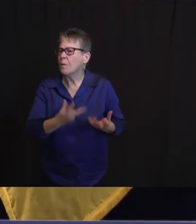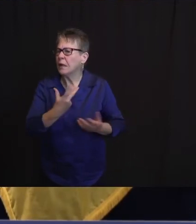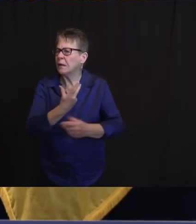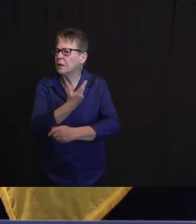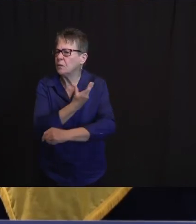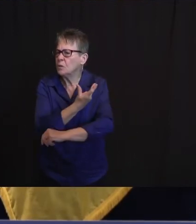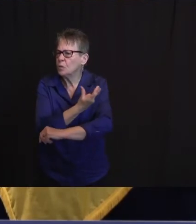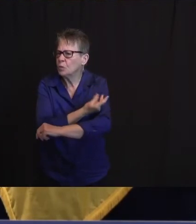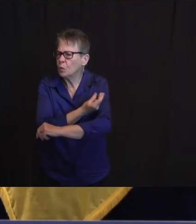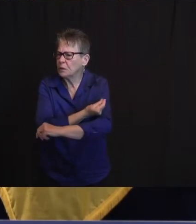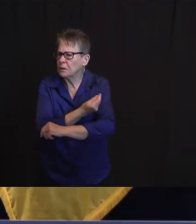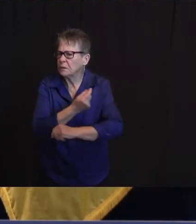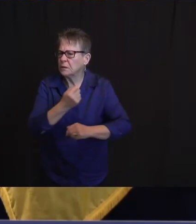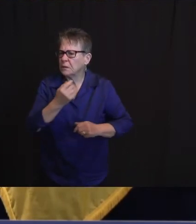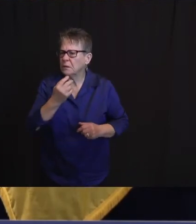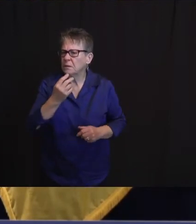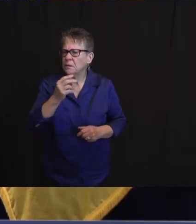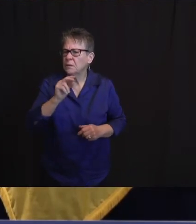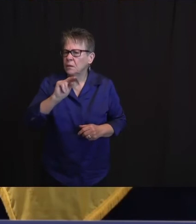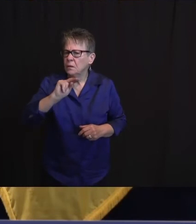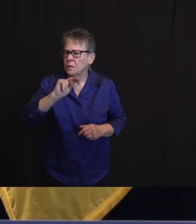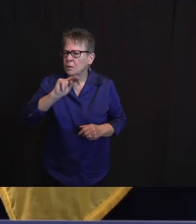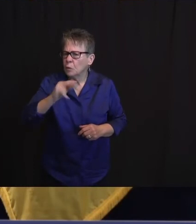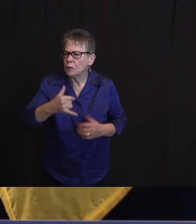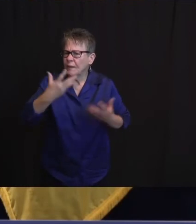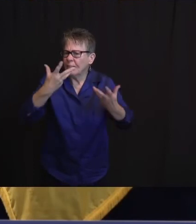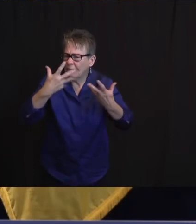received, specifically received from the federal government?